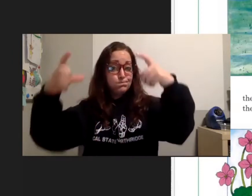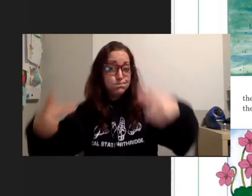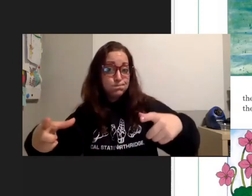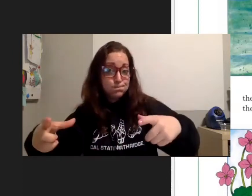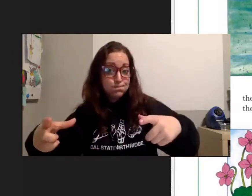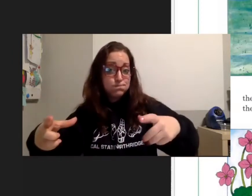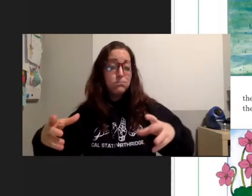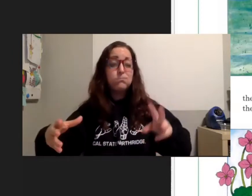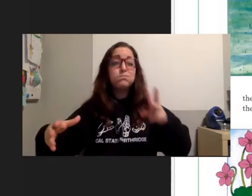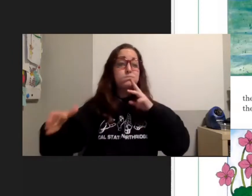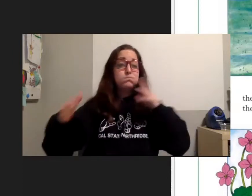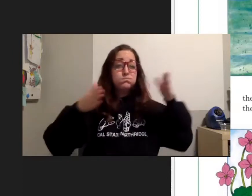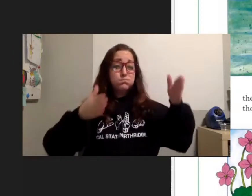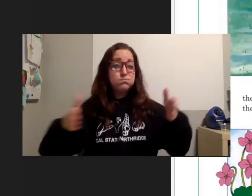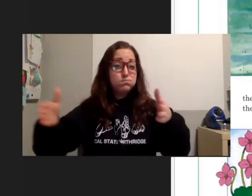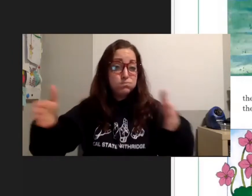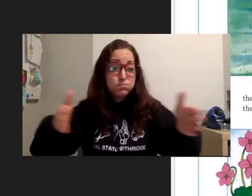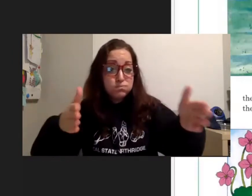ponds,